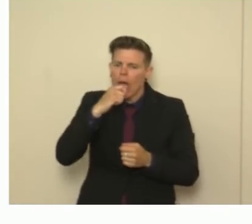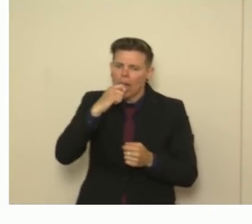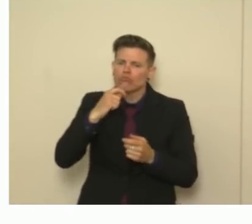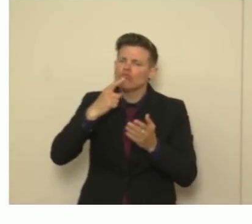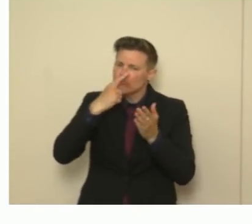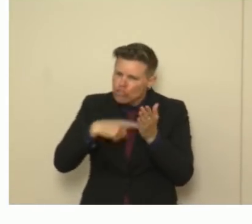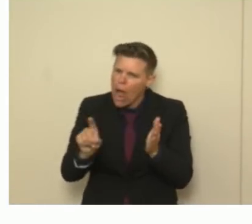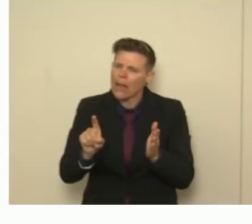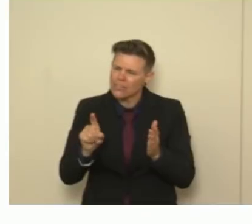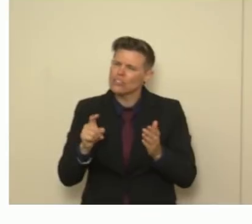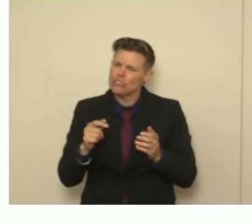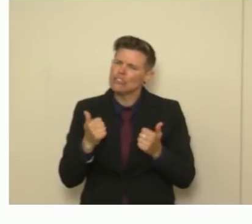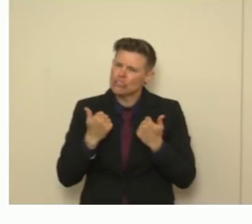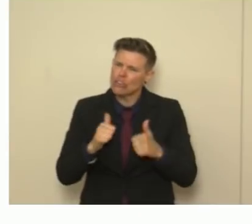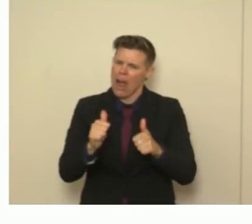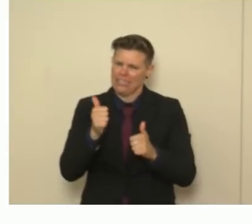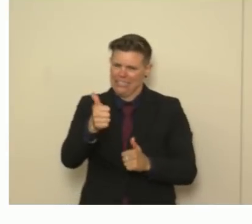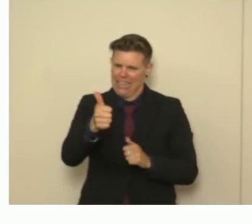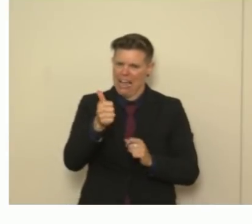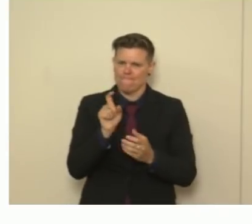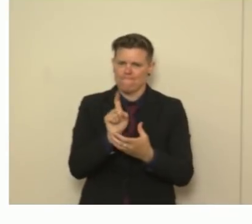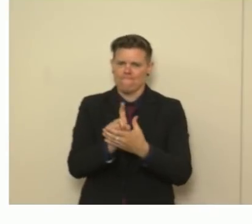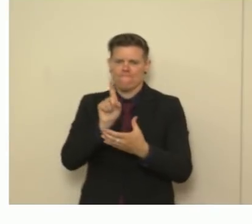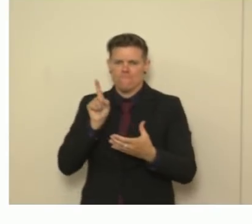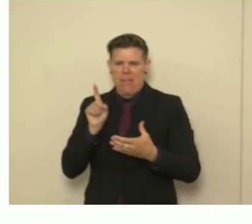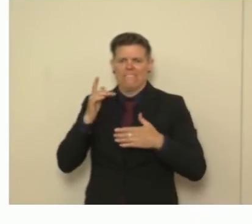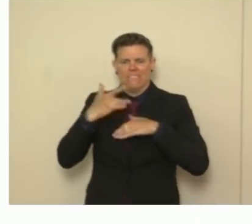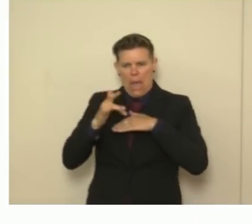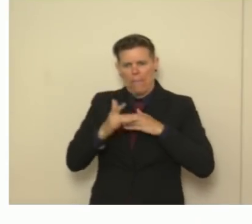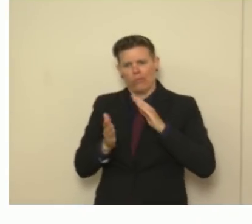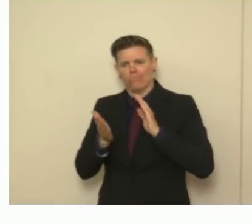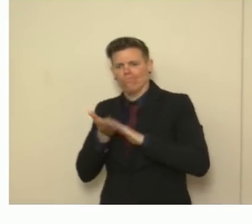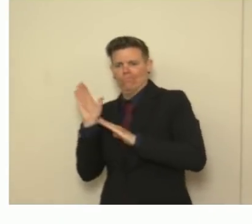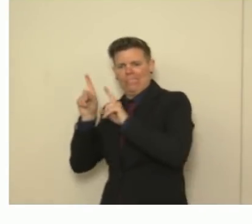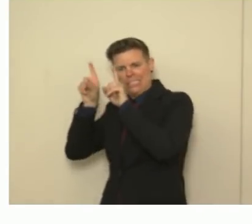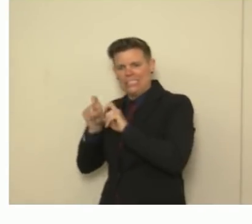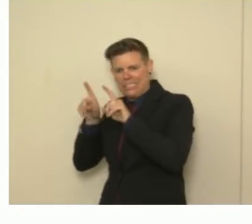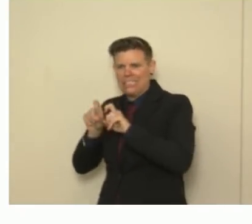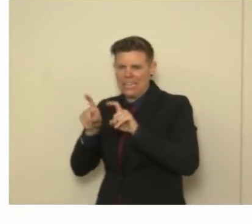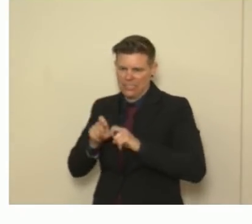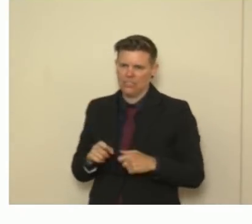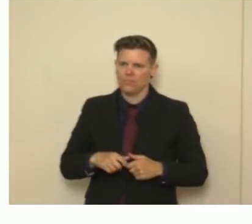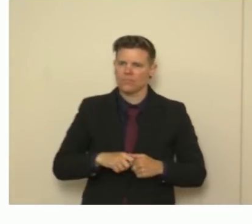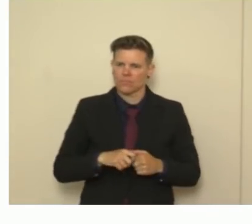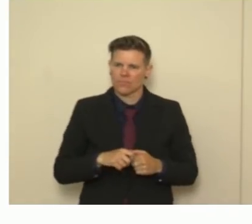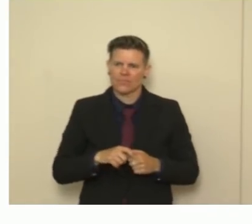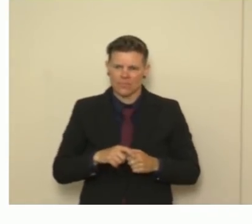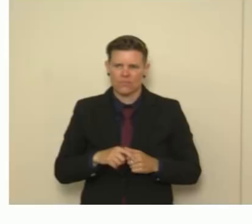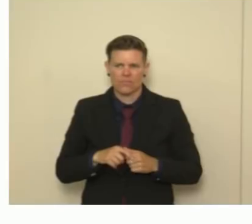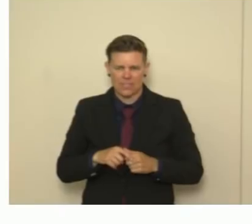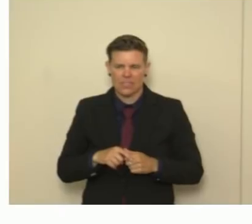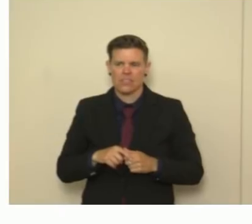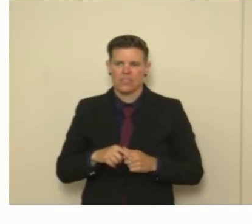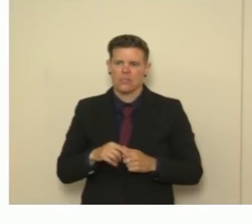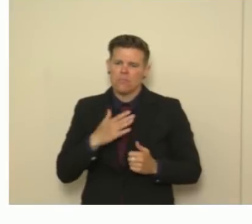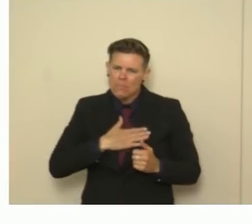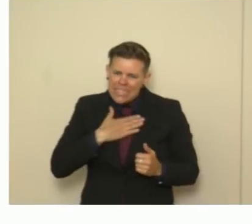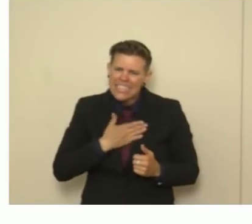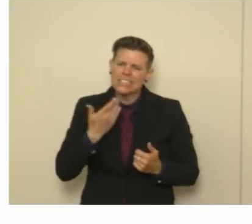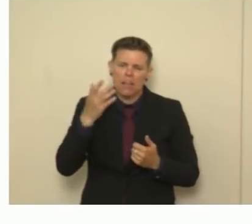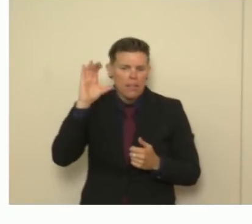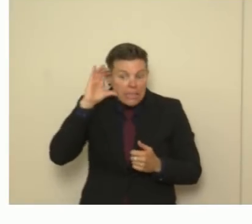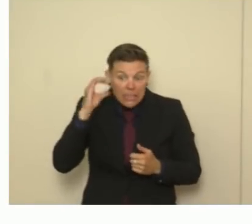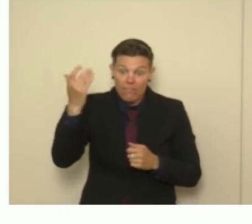be available. They usually leave voicemails. Please listen to your voicemails. Please cooperate. It really helps the